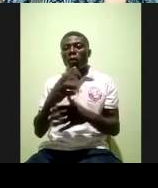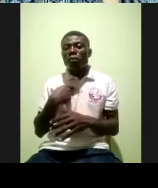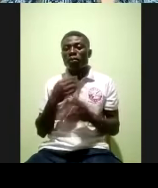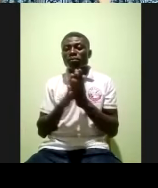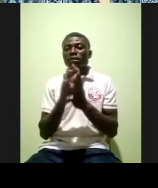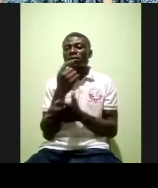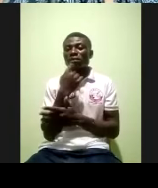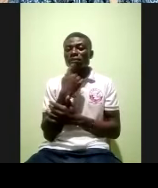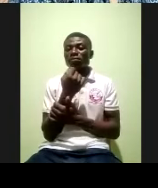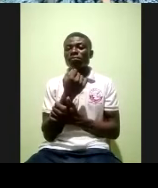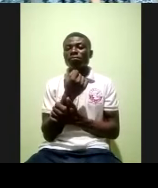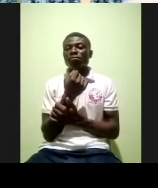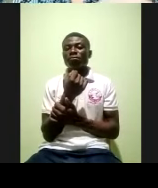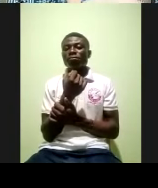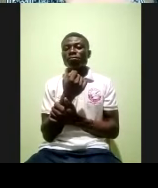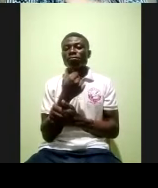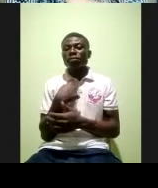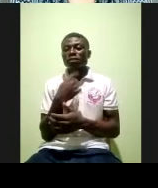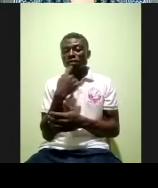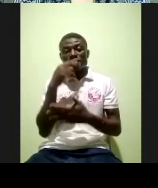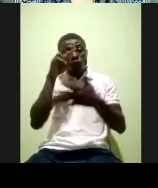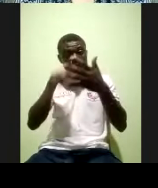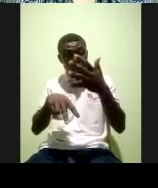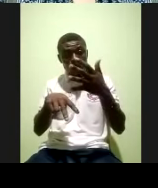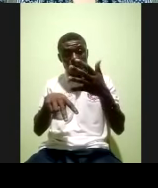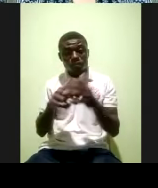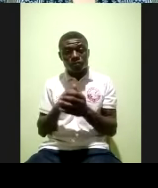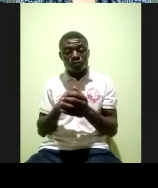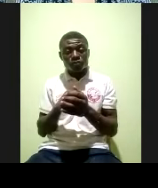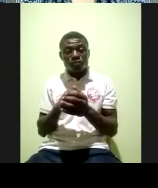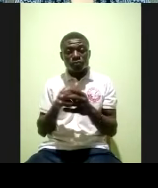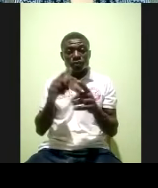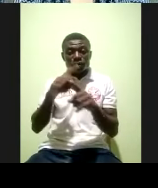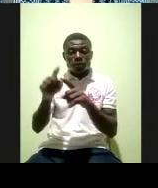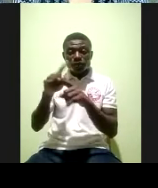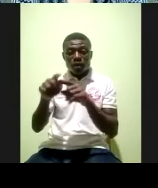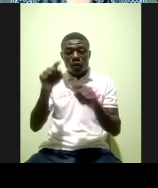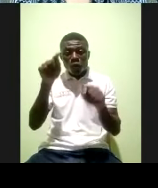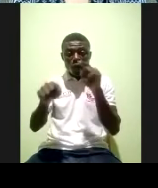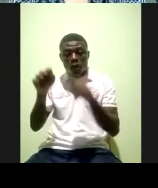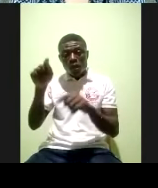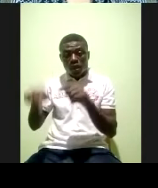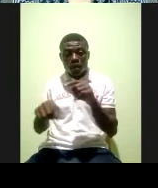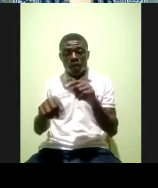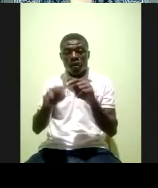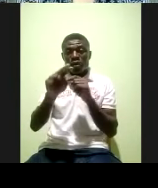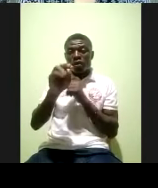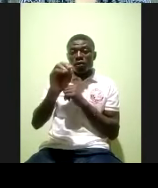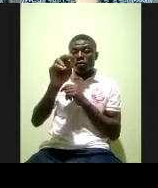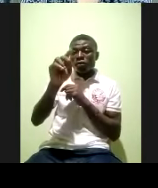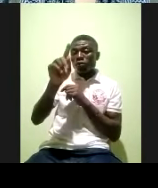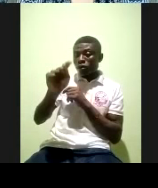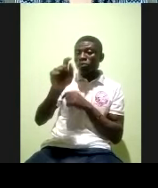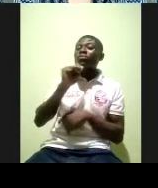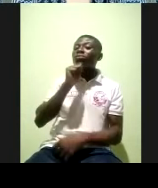to read this word with different variations of what they will read here,